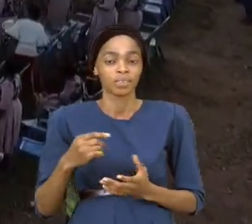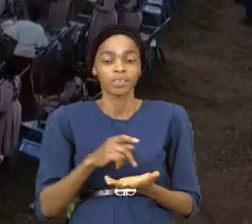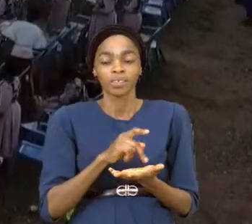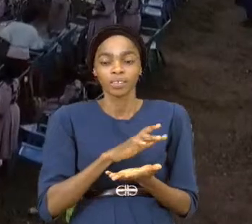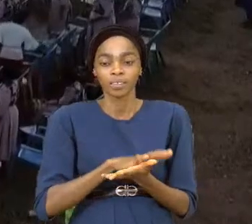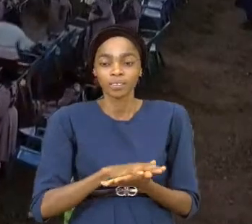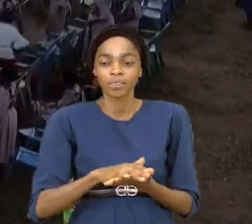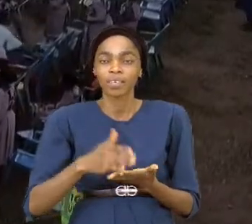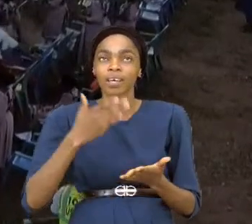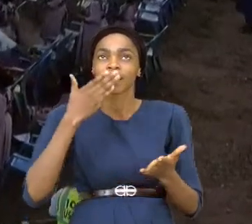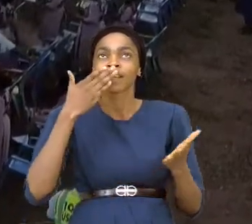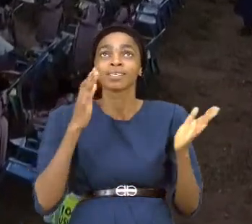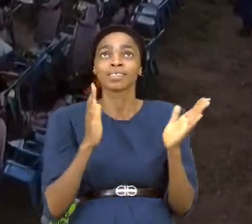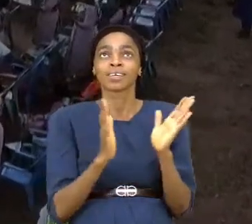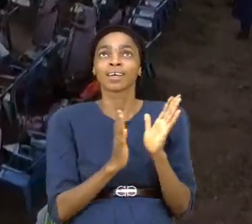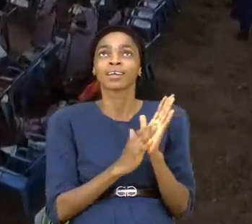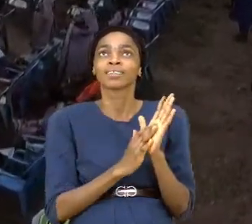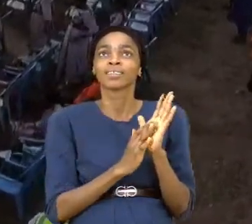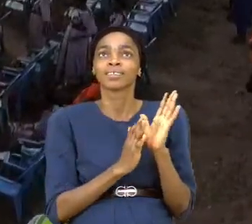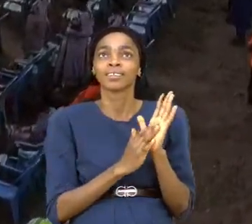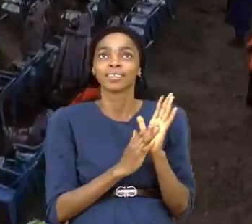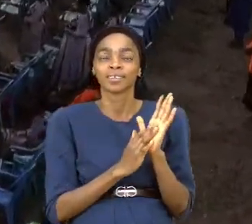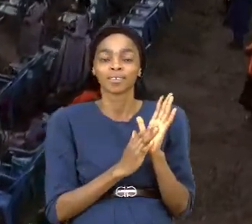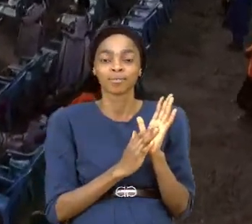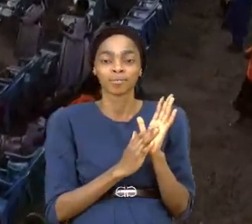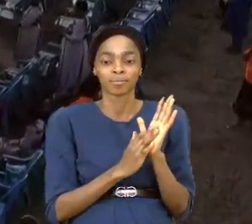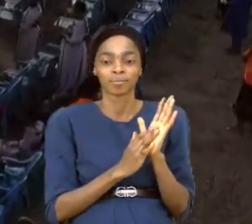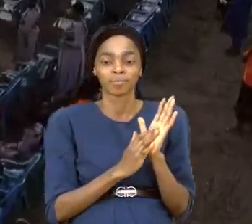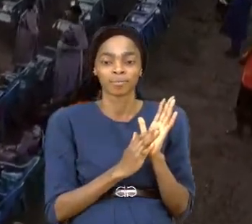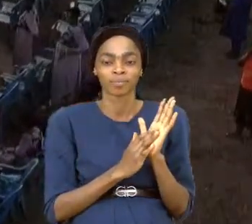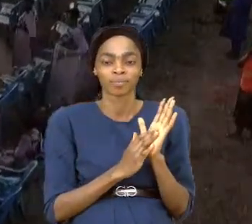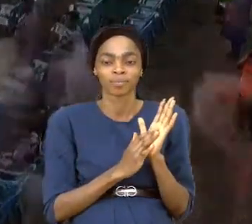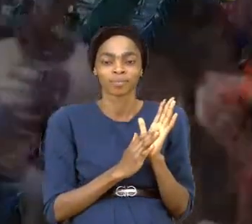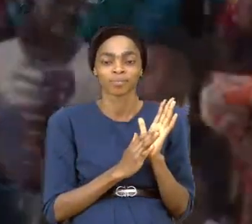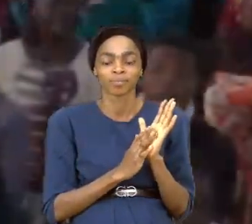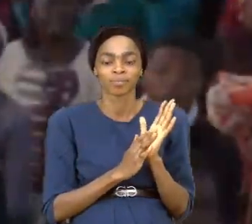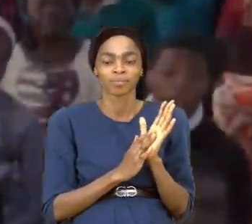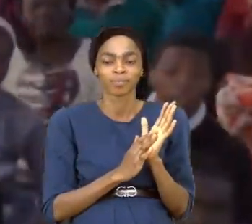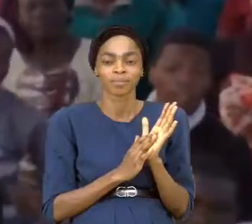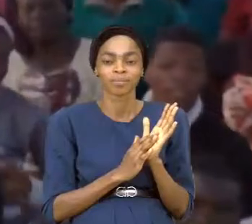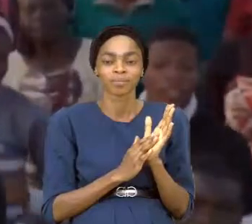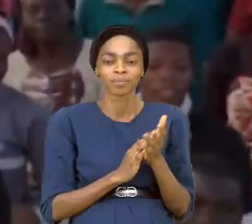pure adoration, all our attention,